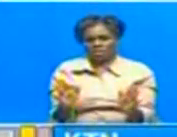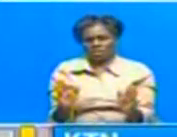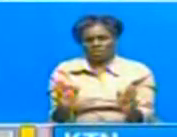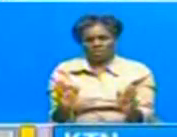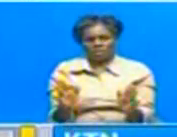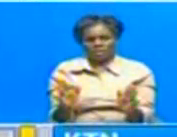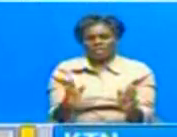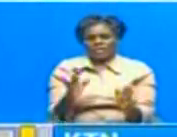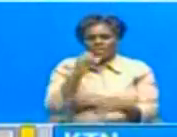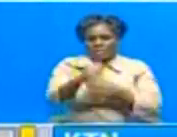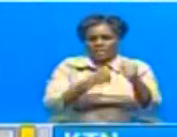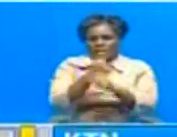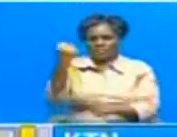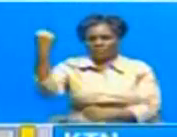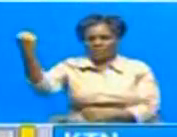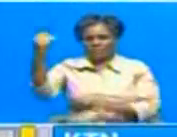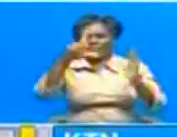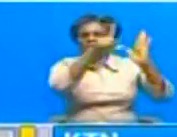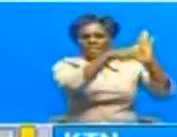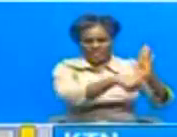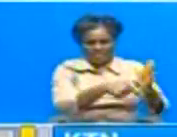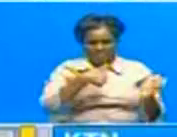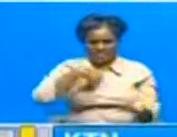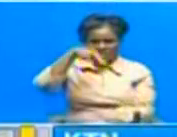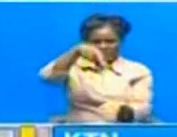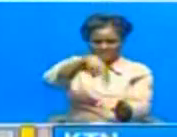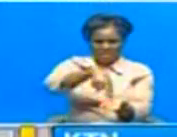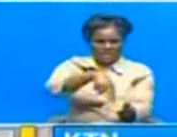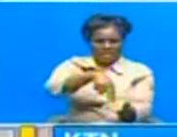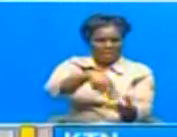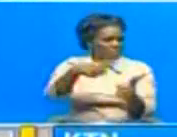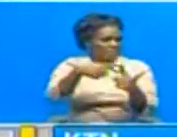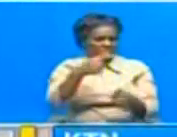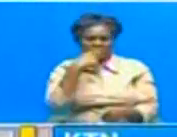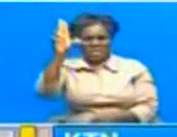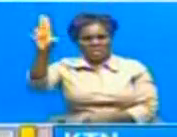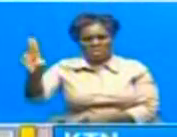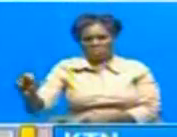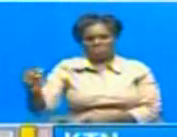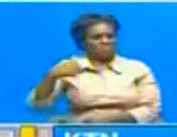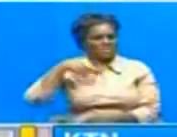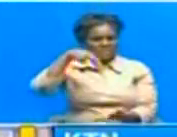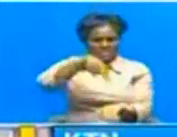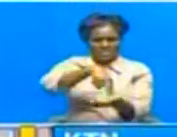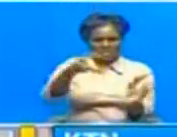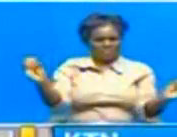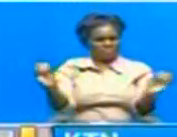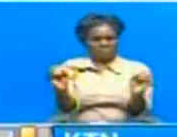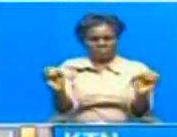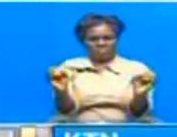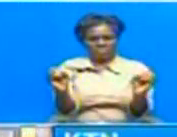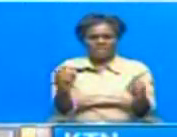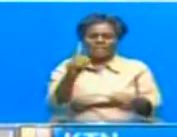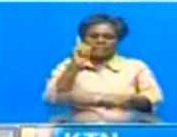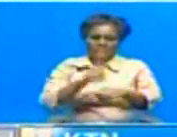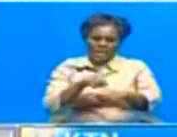Mm-hmm. 5 years later, I should have run. But I said, no, I'm not running. You ask yourself, because